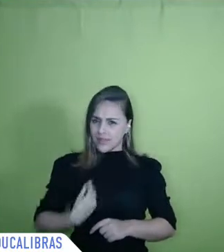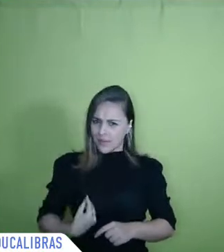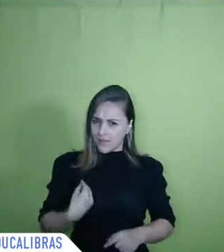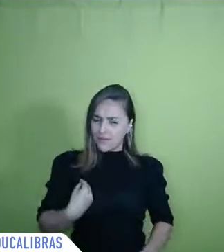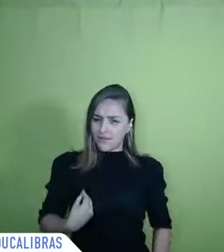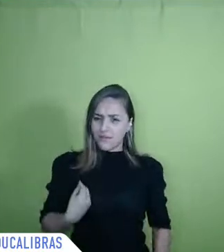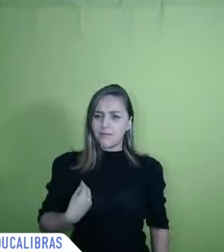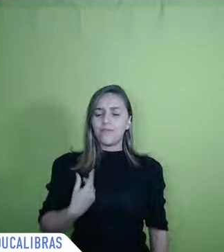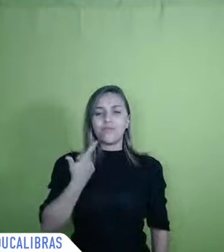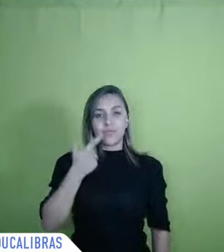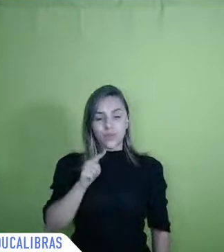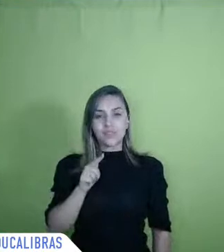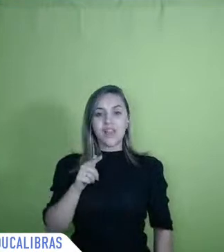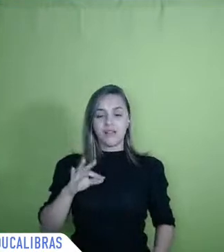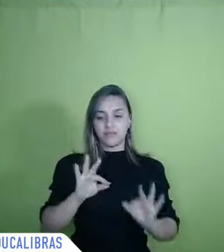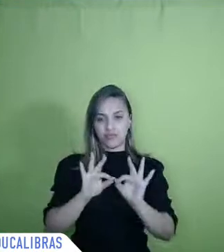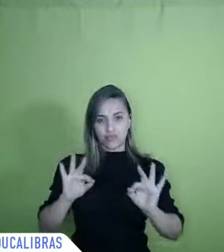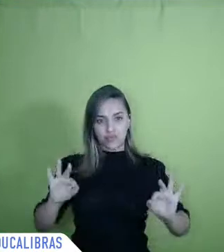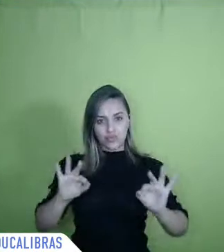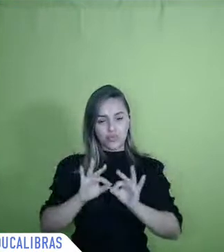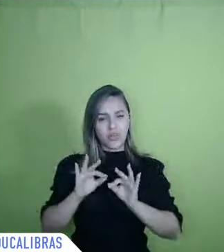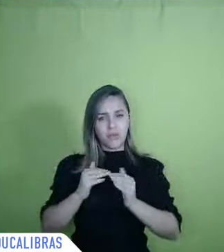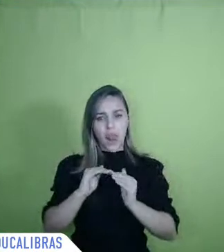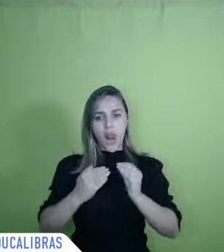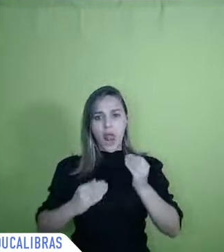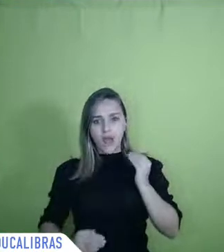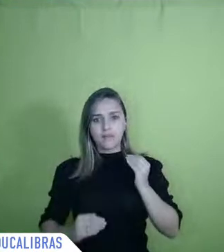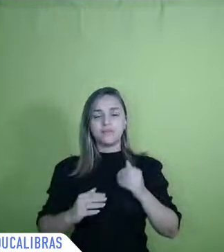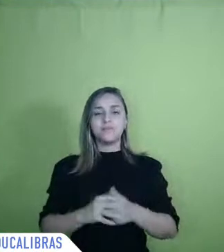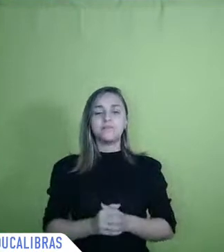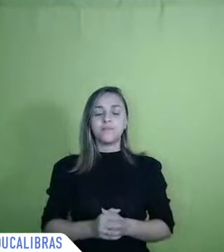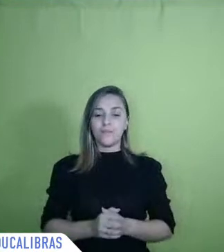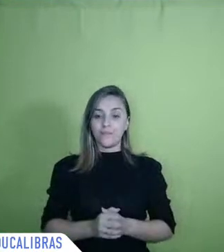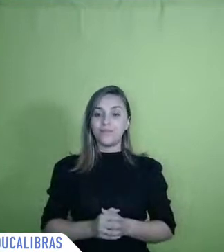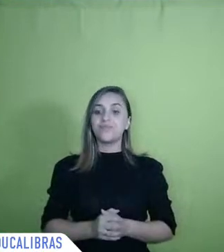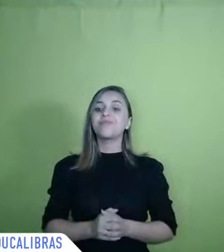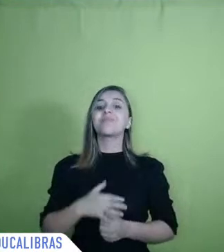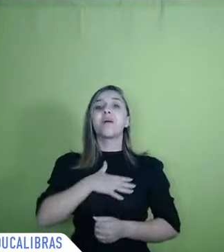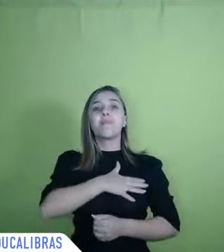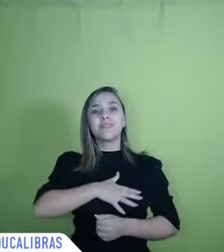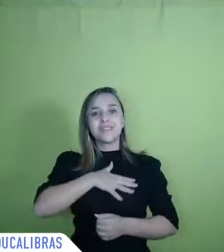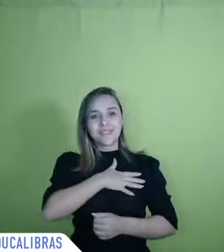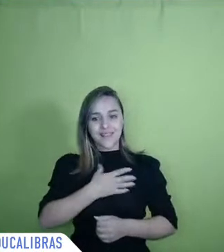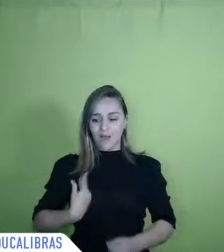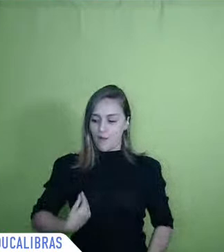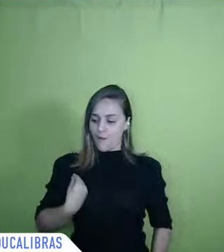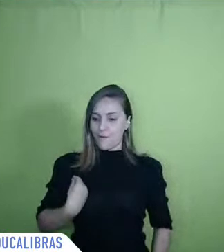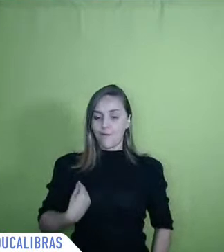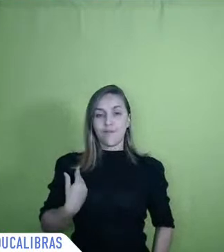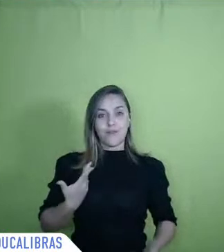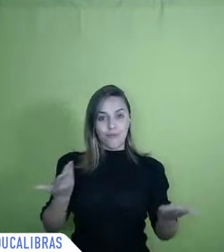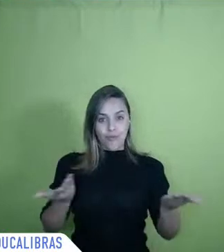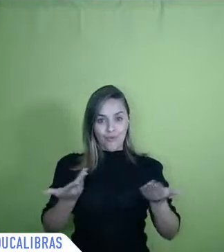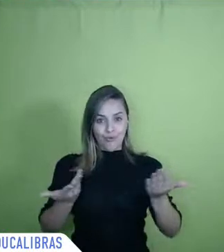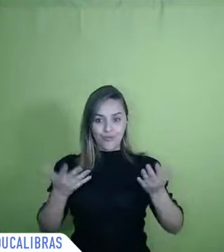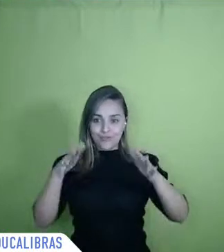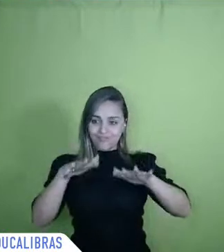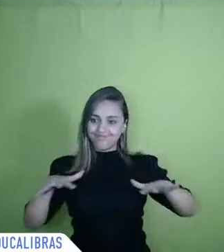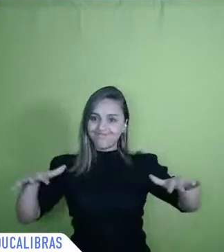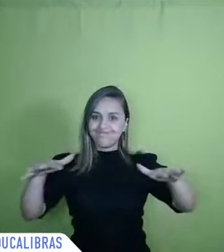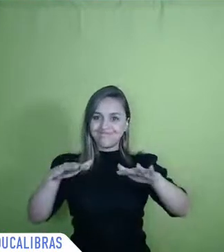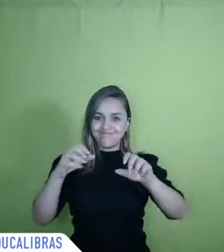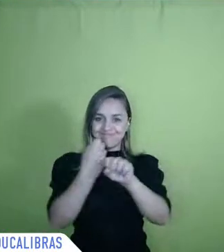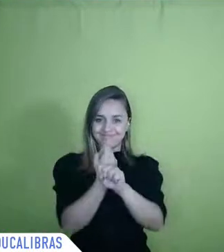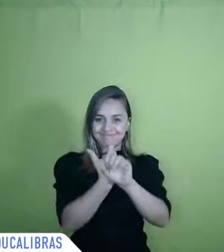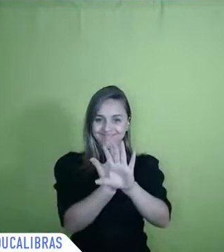Maranhão? Can you survive as a politician if you bring all this structure down? It's a pleasure to talk to